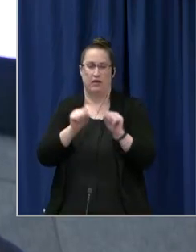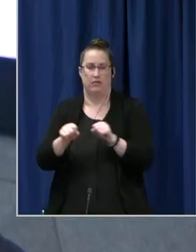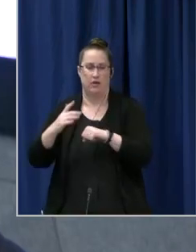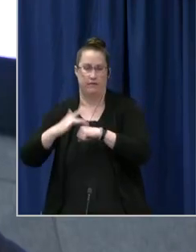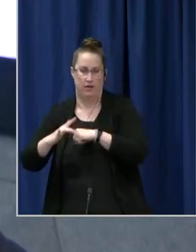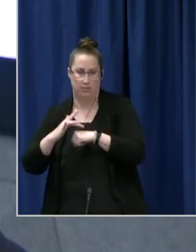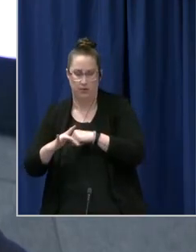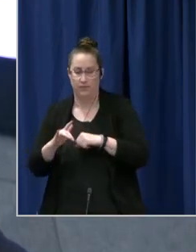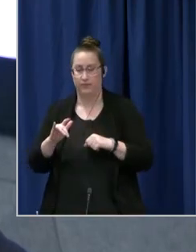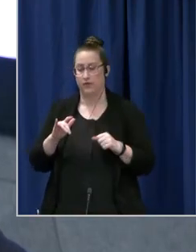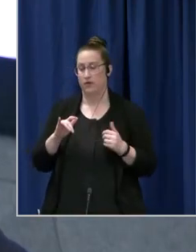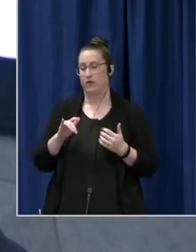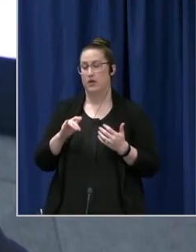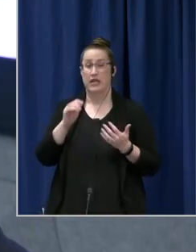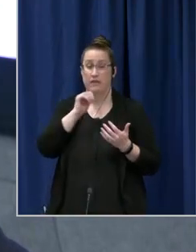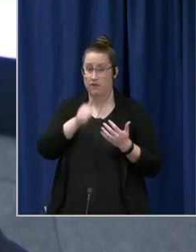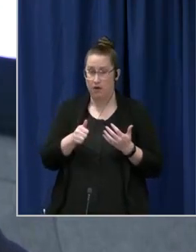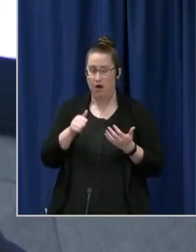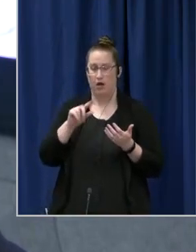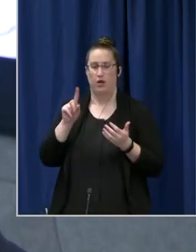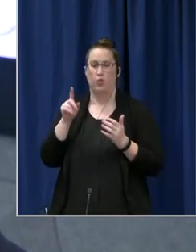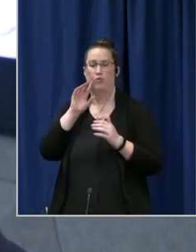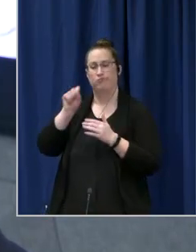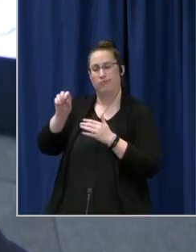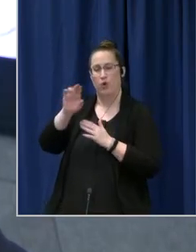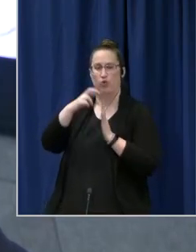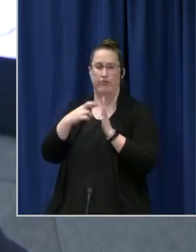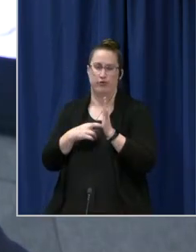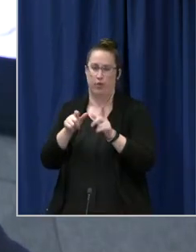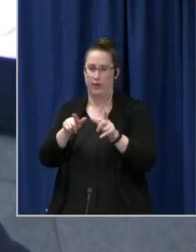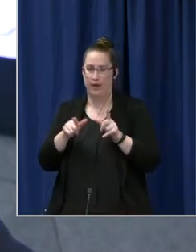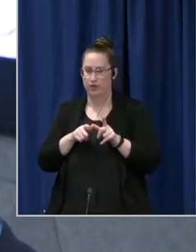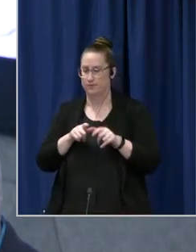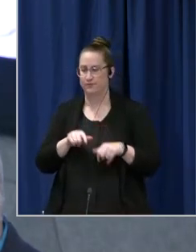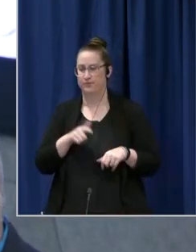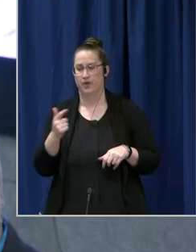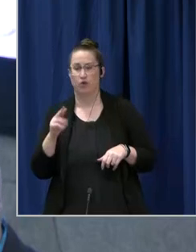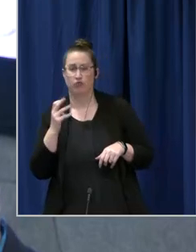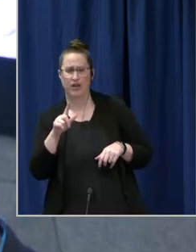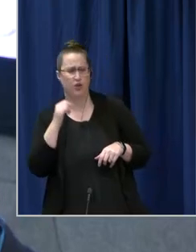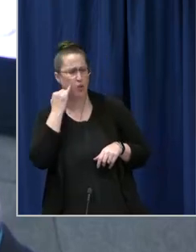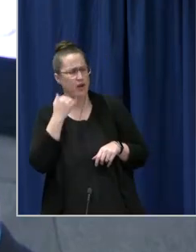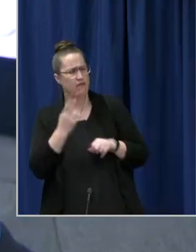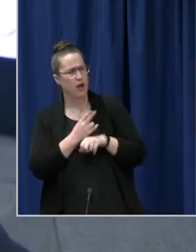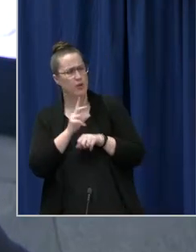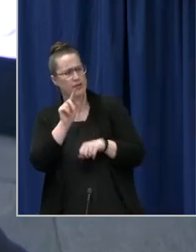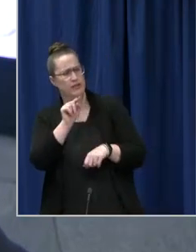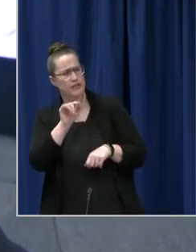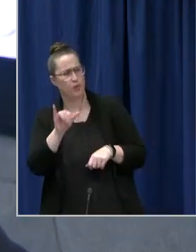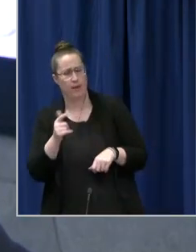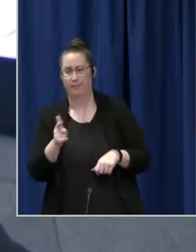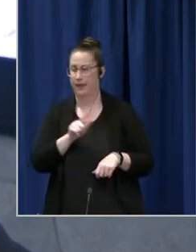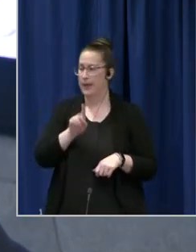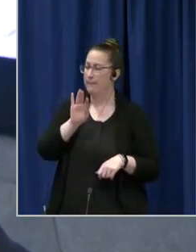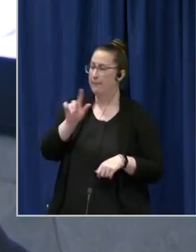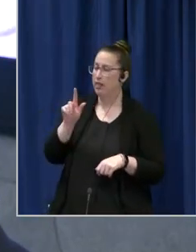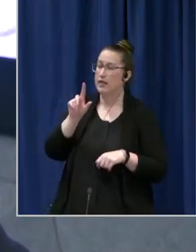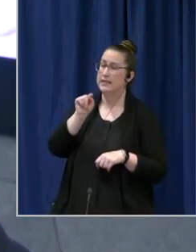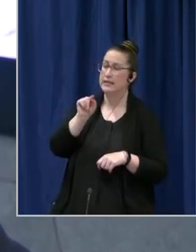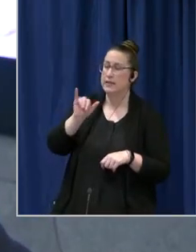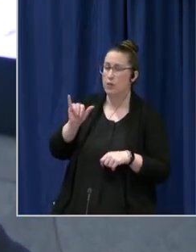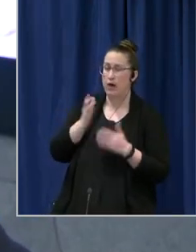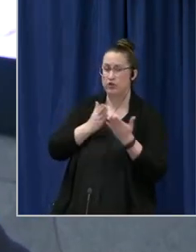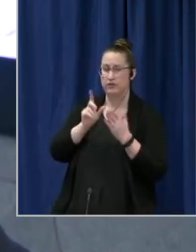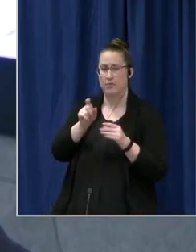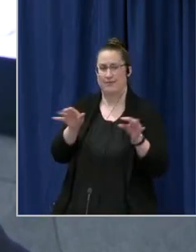feasible, otherwise registered location. What if I use a TTY? A TTY service must connect you